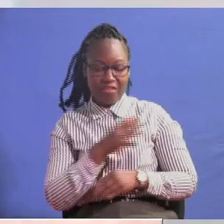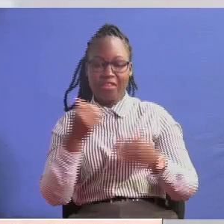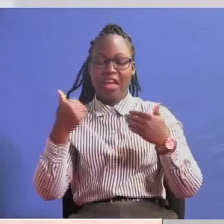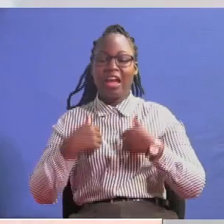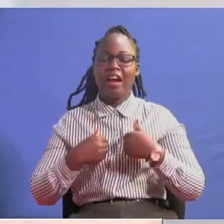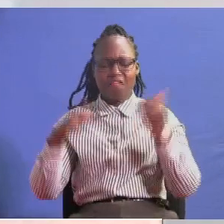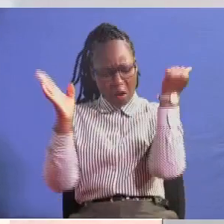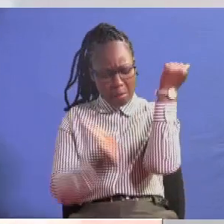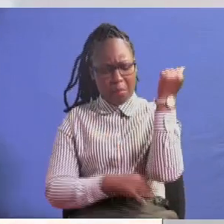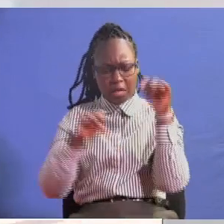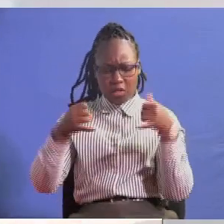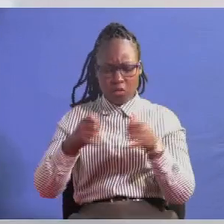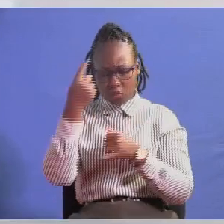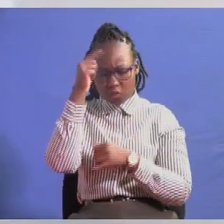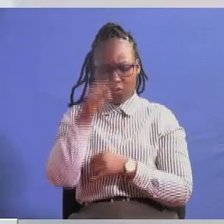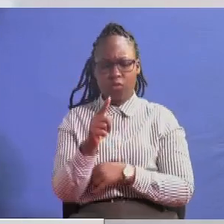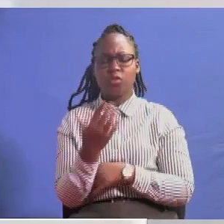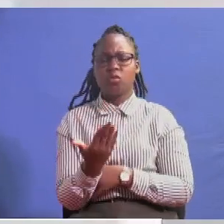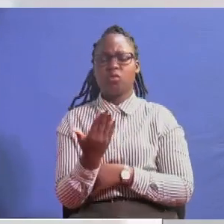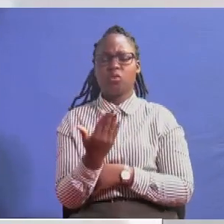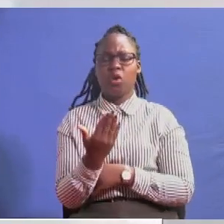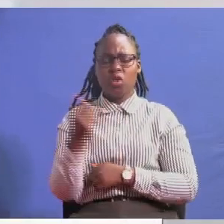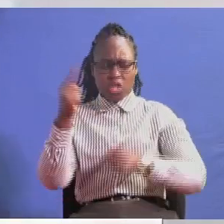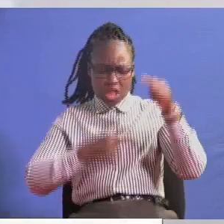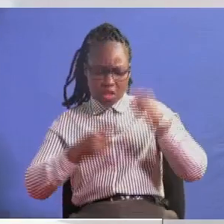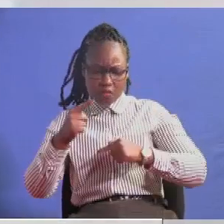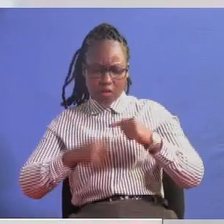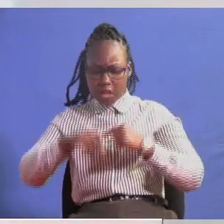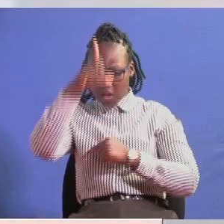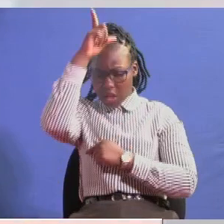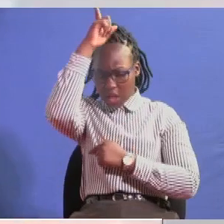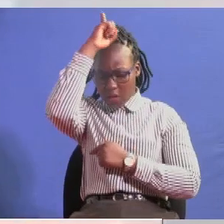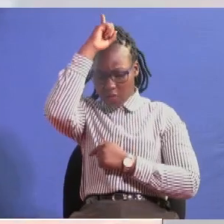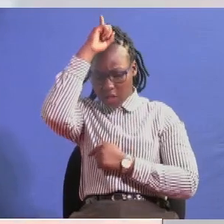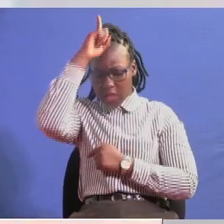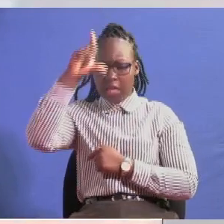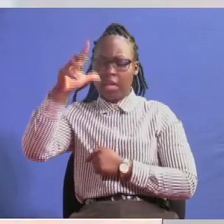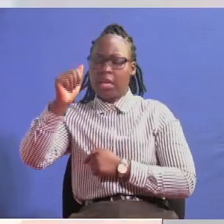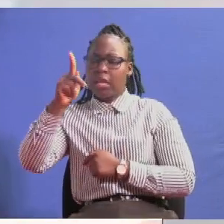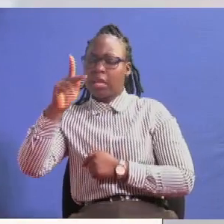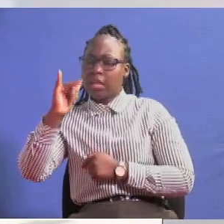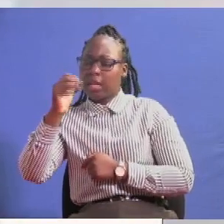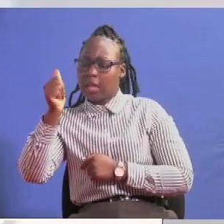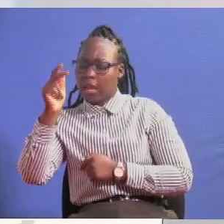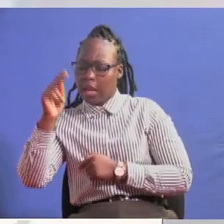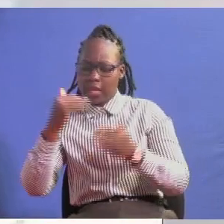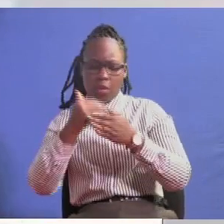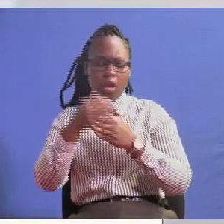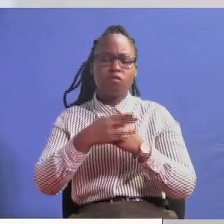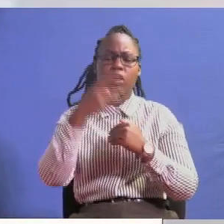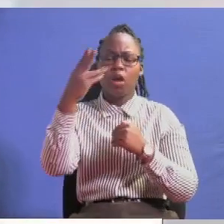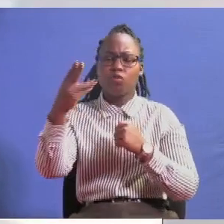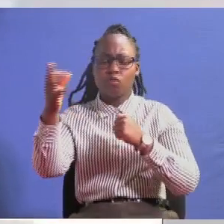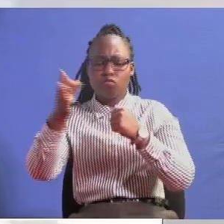bad news for you. Tension was high in Male village in Tigithi in Laikipia County after a 49-year-old woman